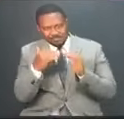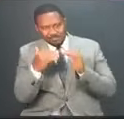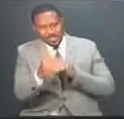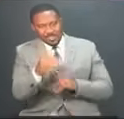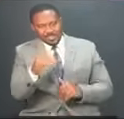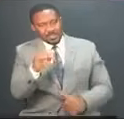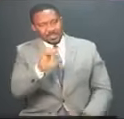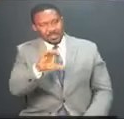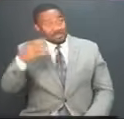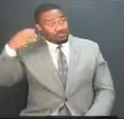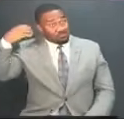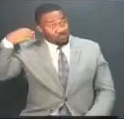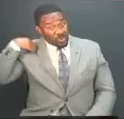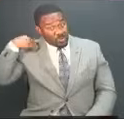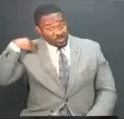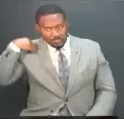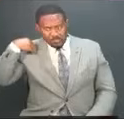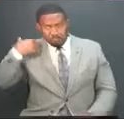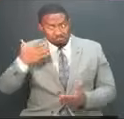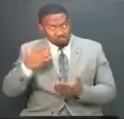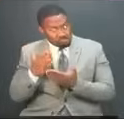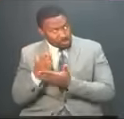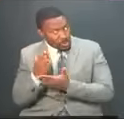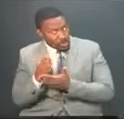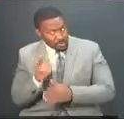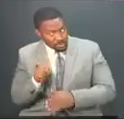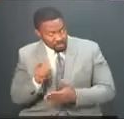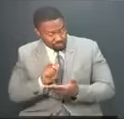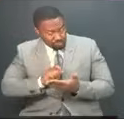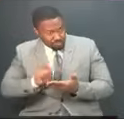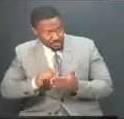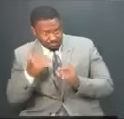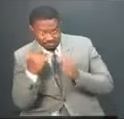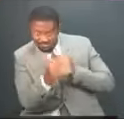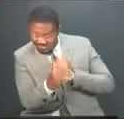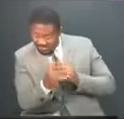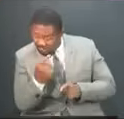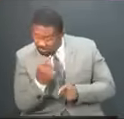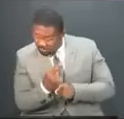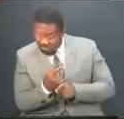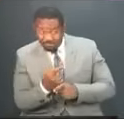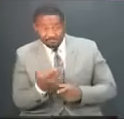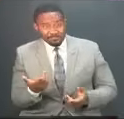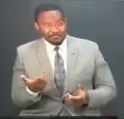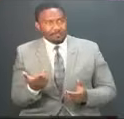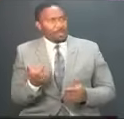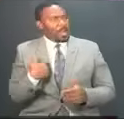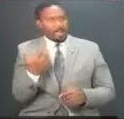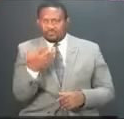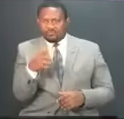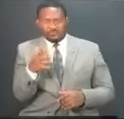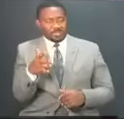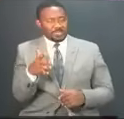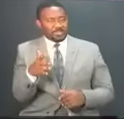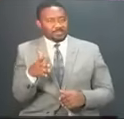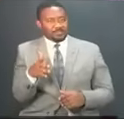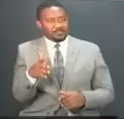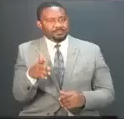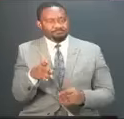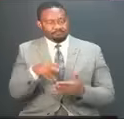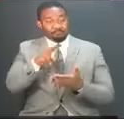the chairperson of the Electoral Commission, which I have already